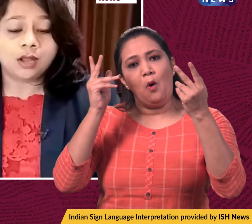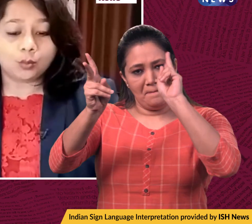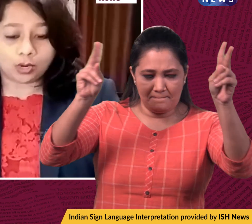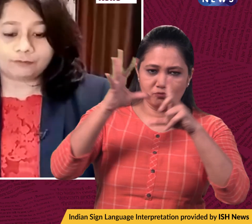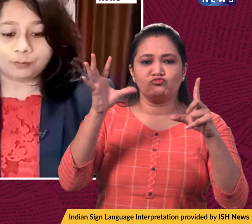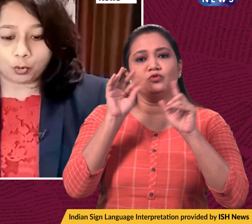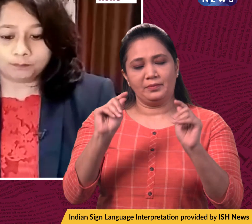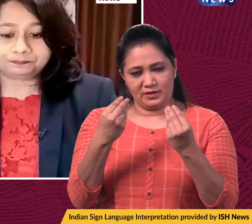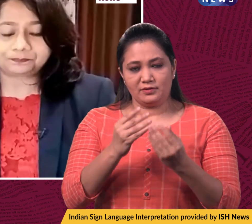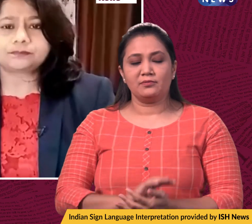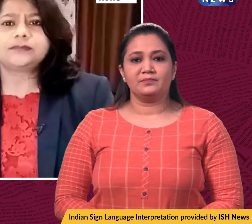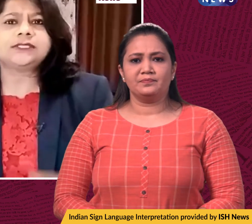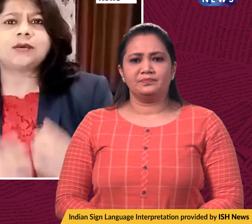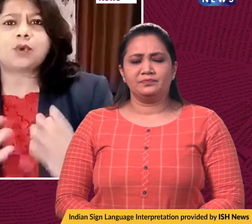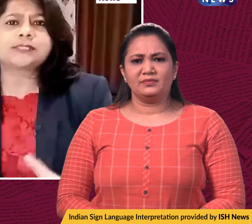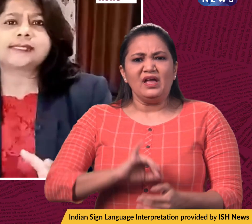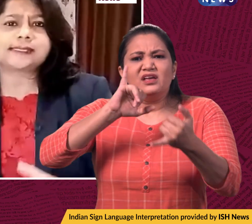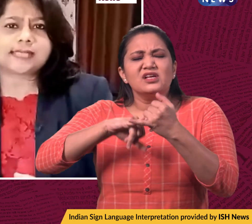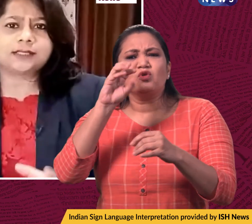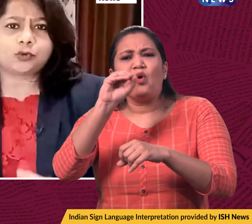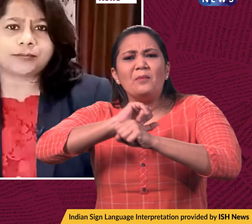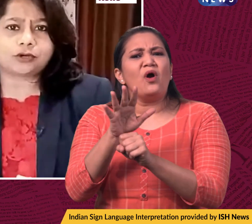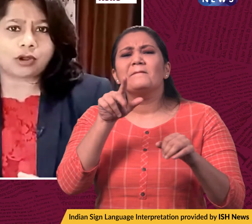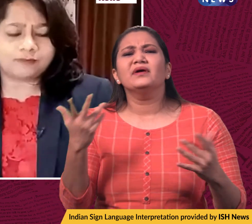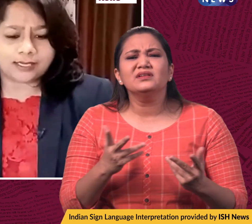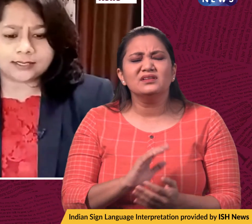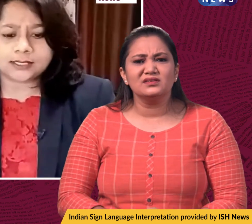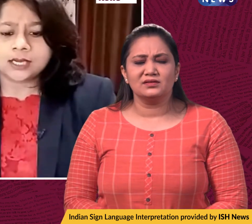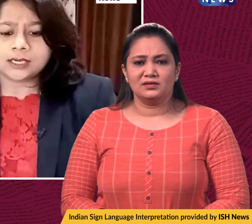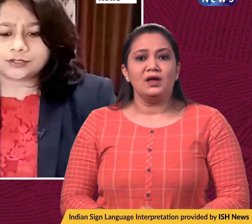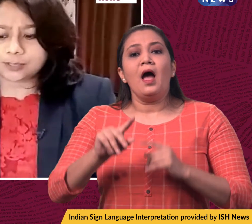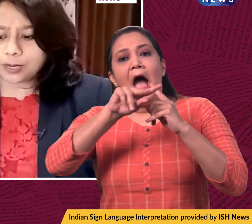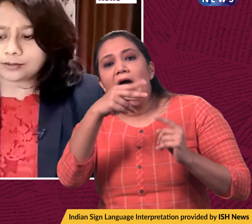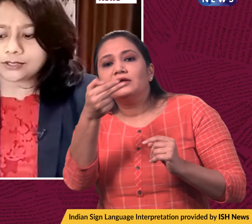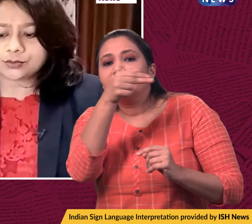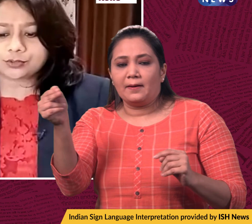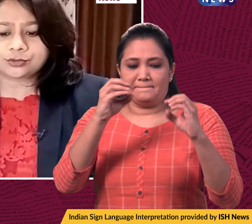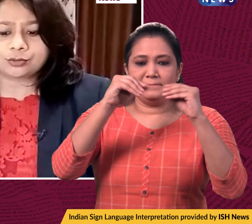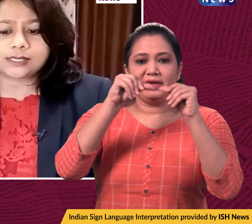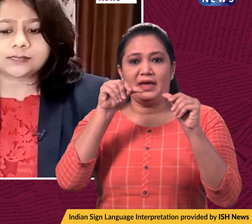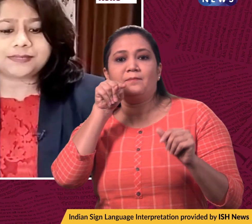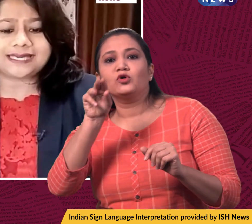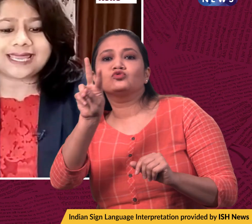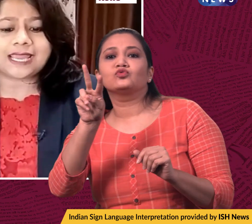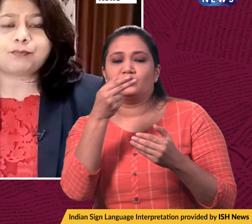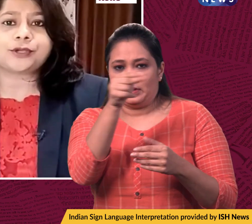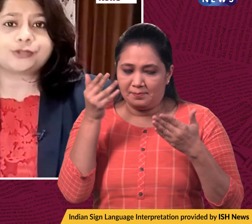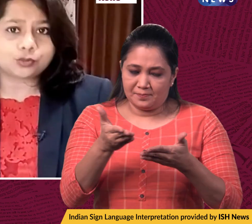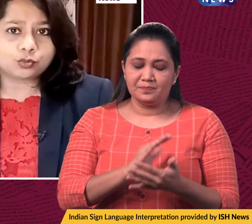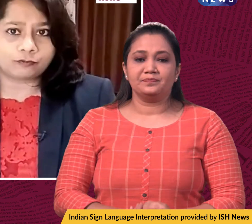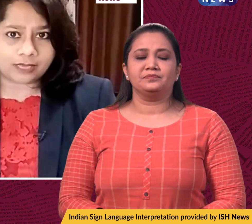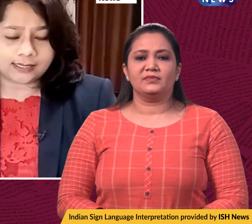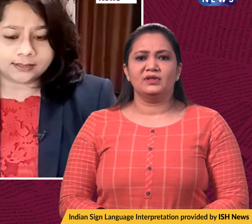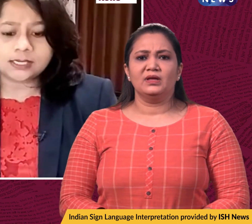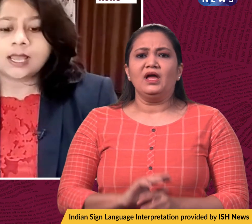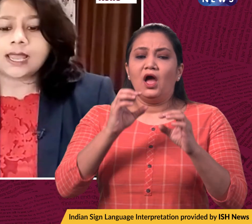encouraging work from home. Now, what is this stealth Omicron variant? Now, the subvariant is also known as the